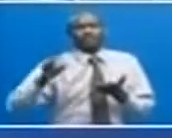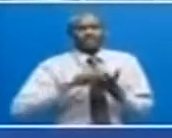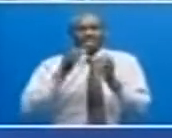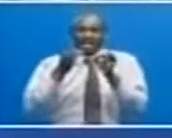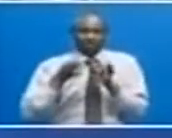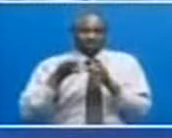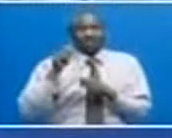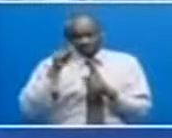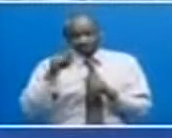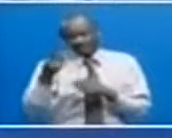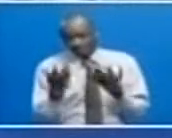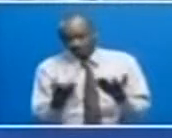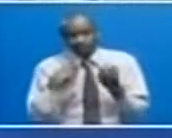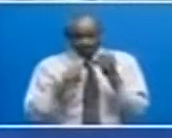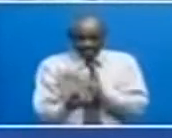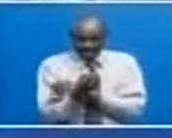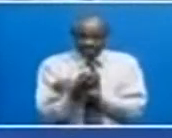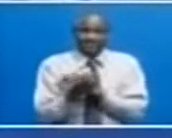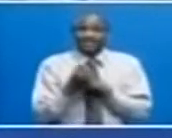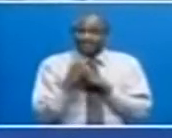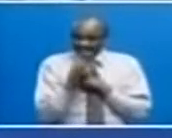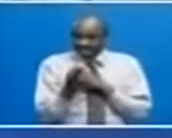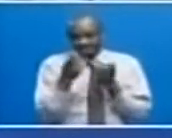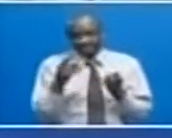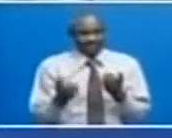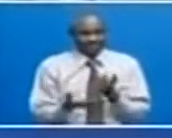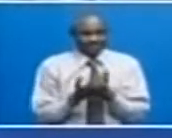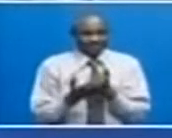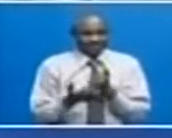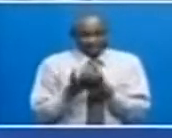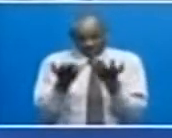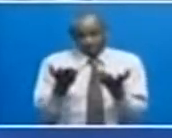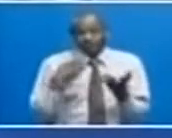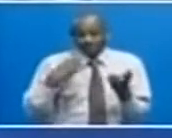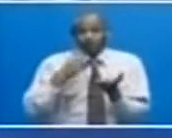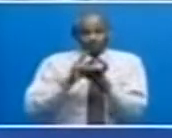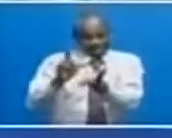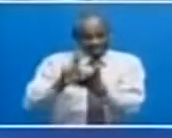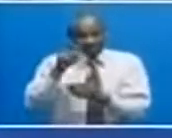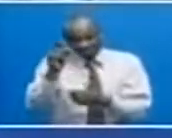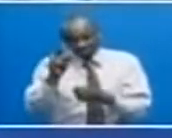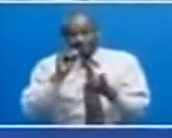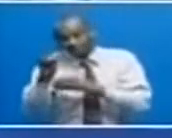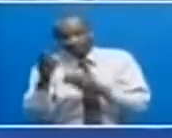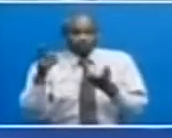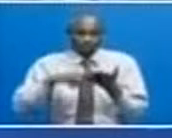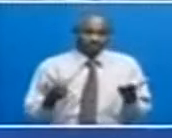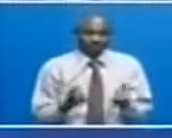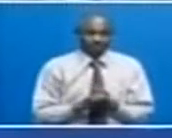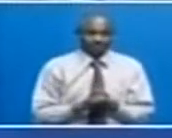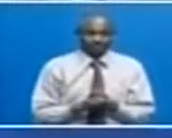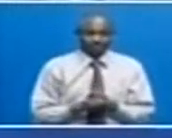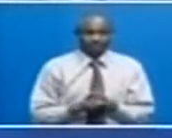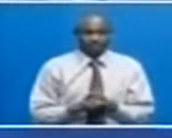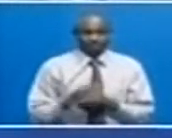loan book also grew. You can tell us what you attribute this to, the kind of customers that you are lending to and the ones that are depositing to. Okay. We